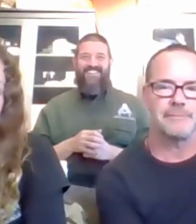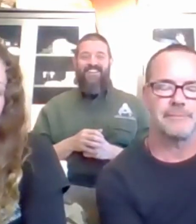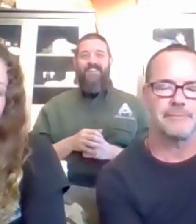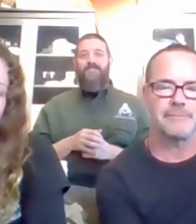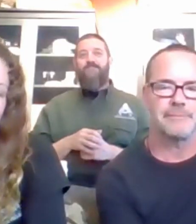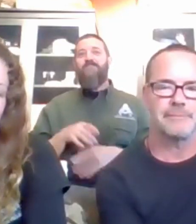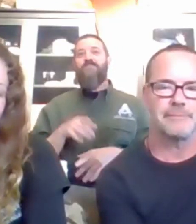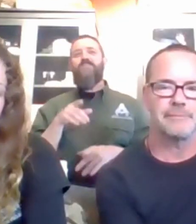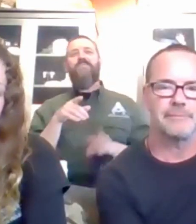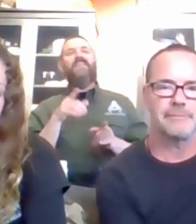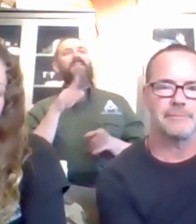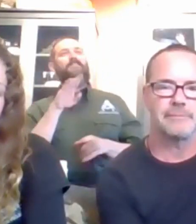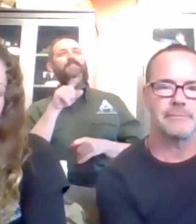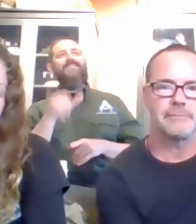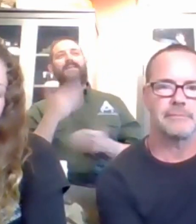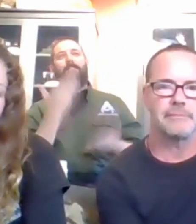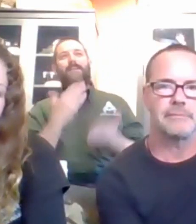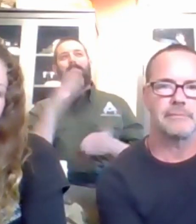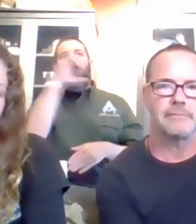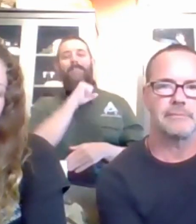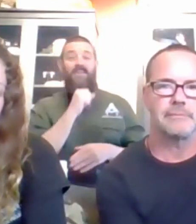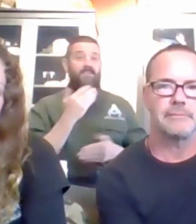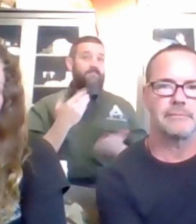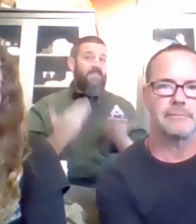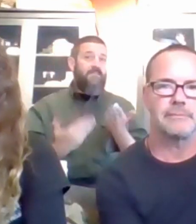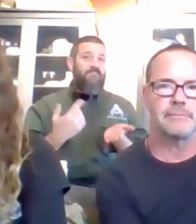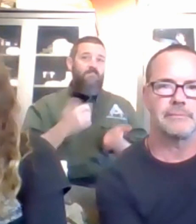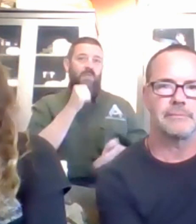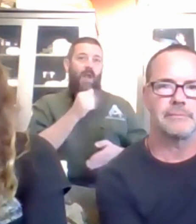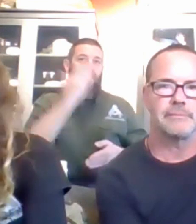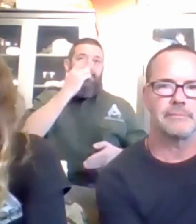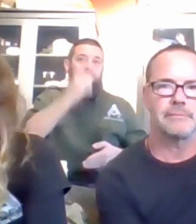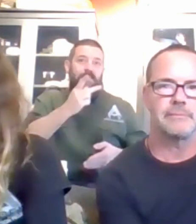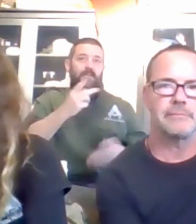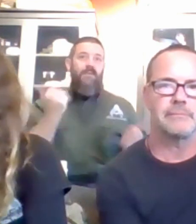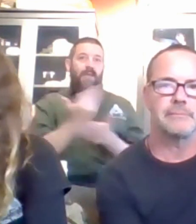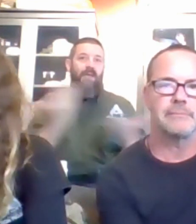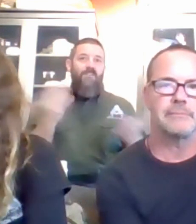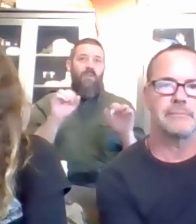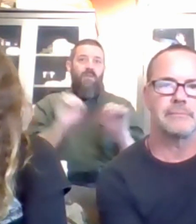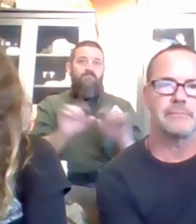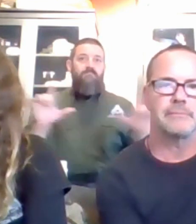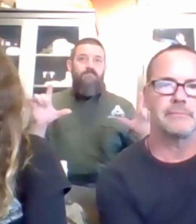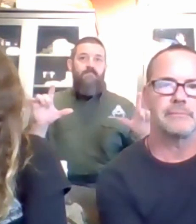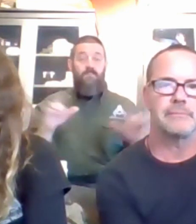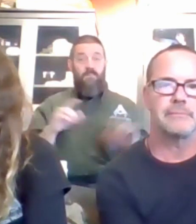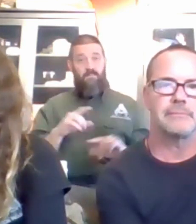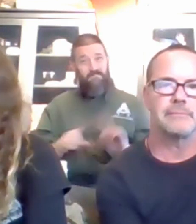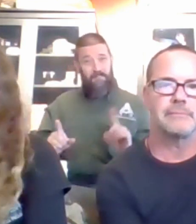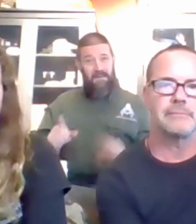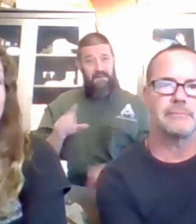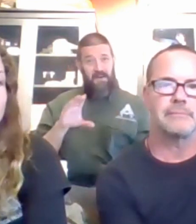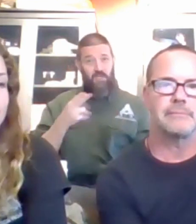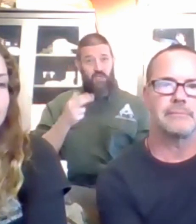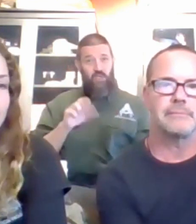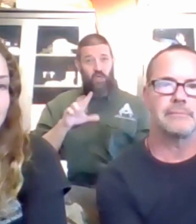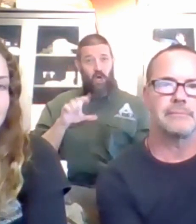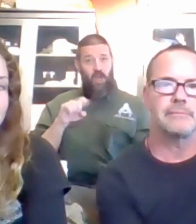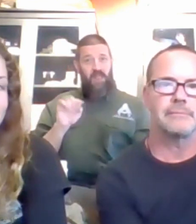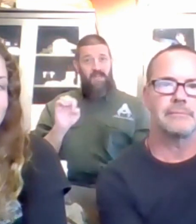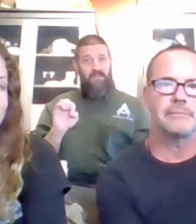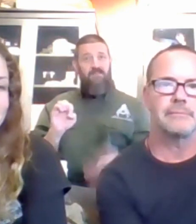Anyway, and I might have missed this because behind the scenes here we don't always get to see everything in the live stream, but poor Charlotte,